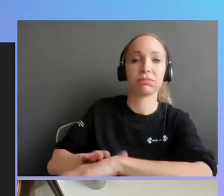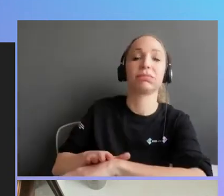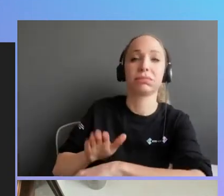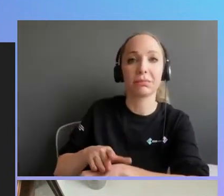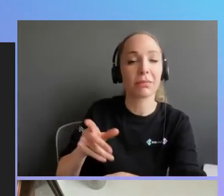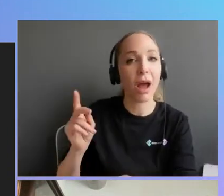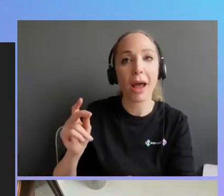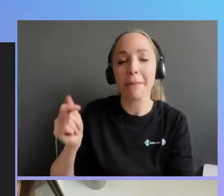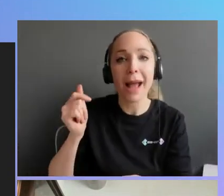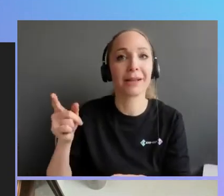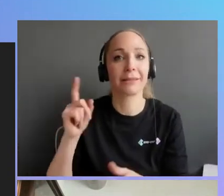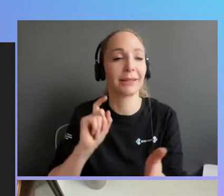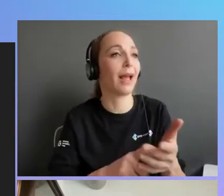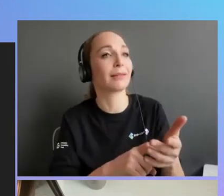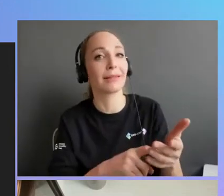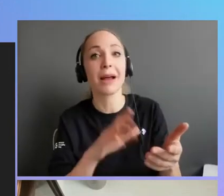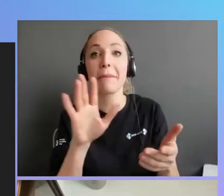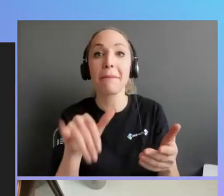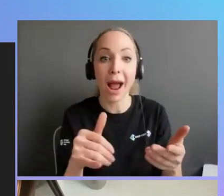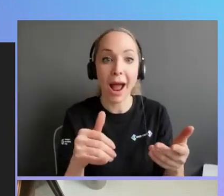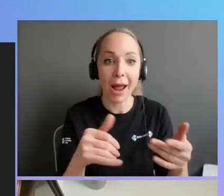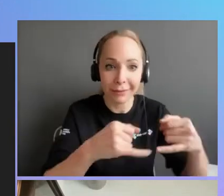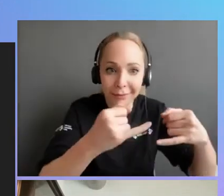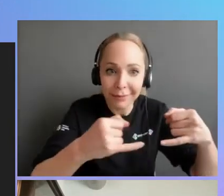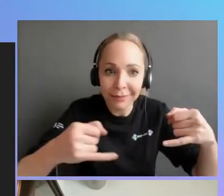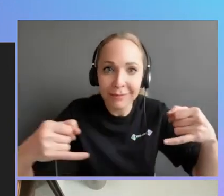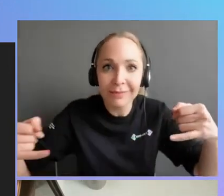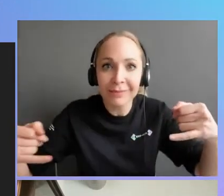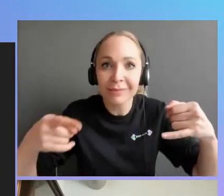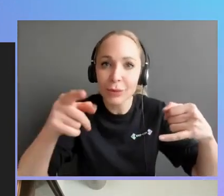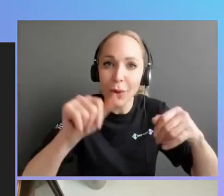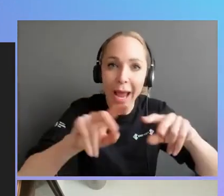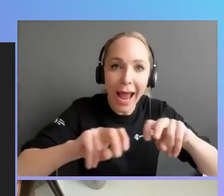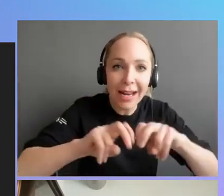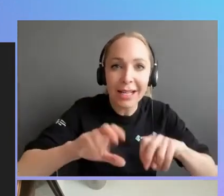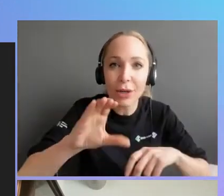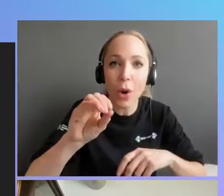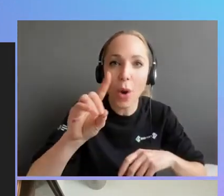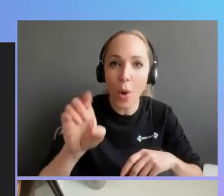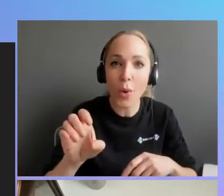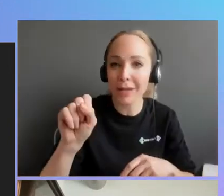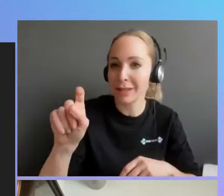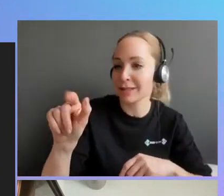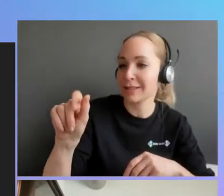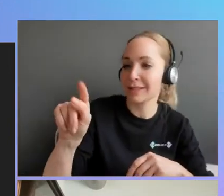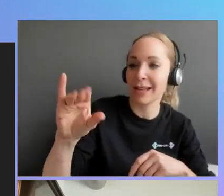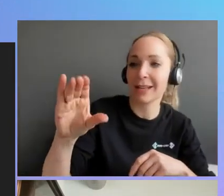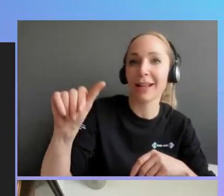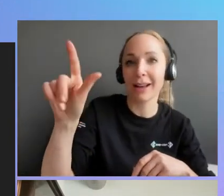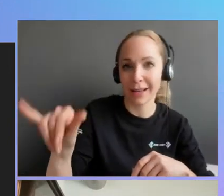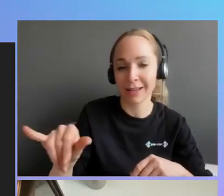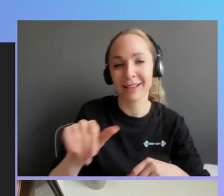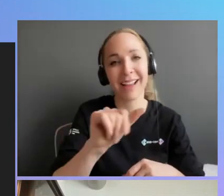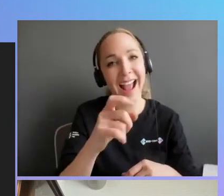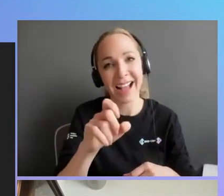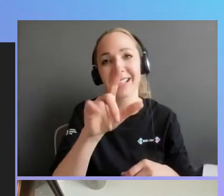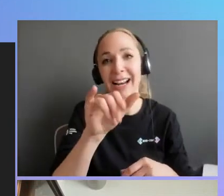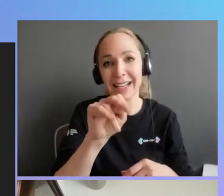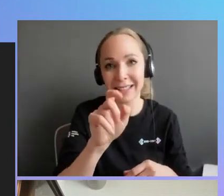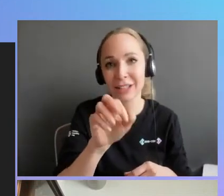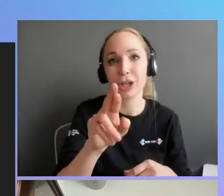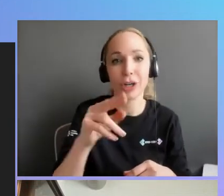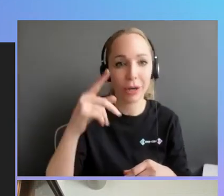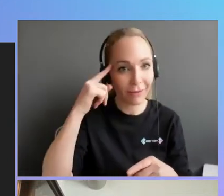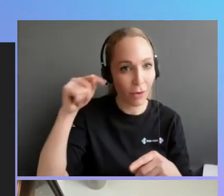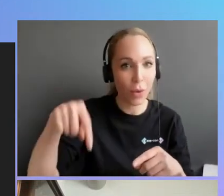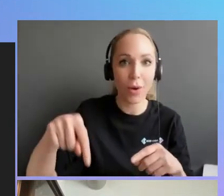automatically detected just by analyzing your code statically. So Axe linter for VS Code is the same thing. but it's obviously